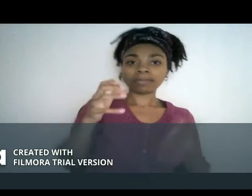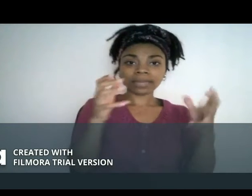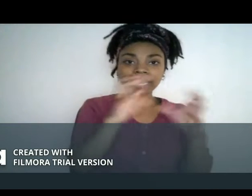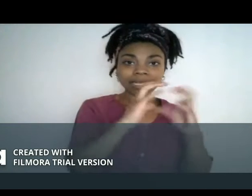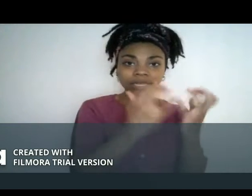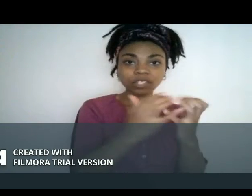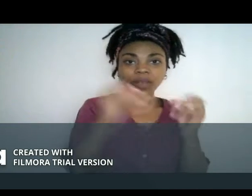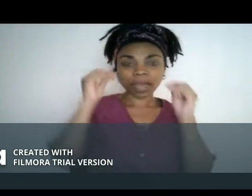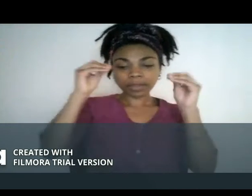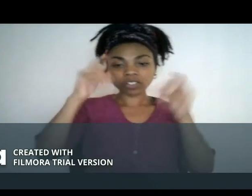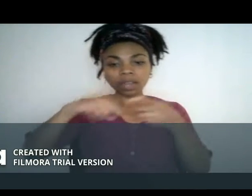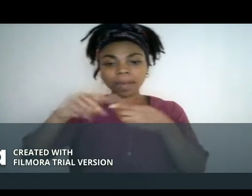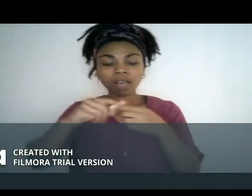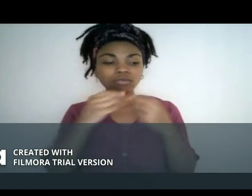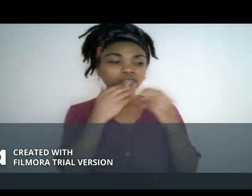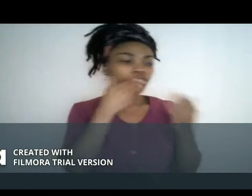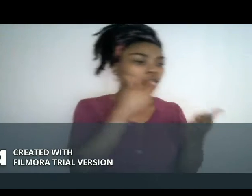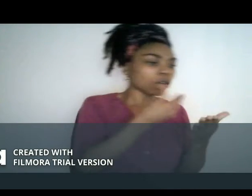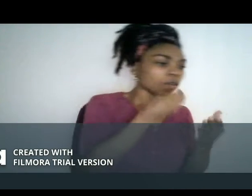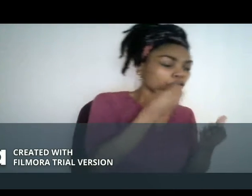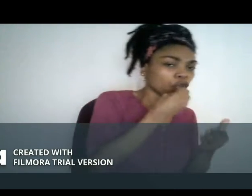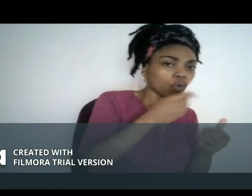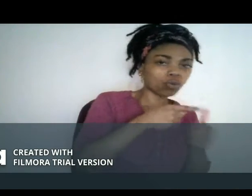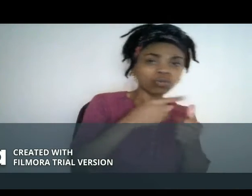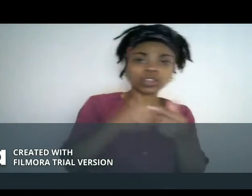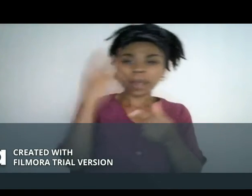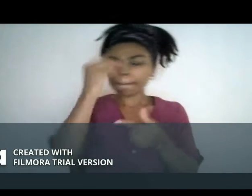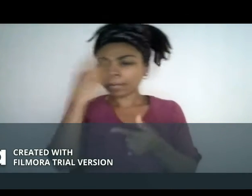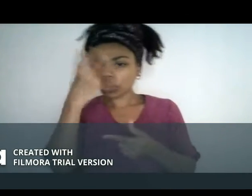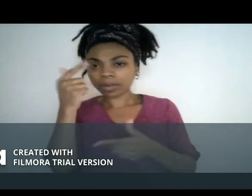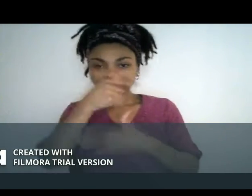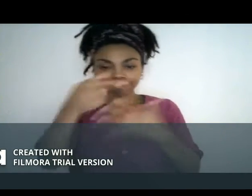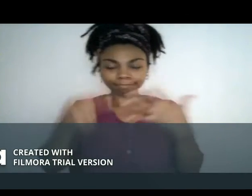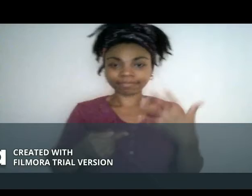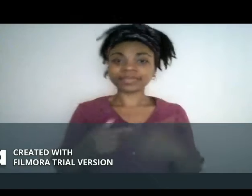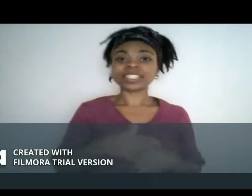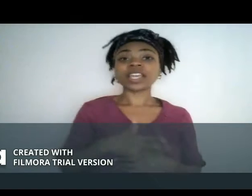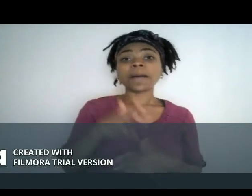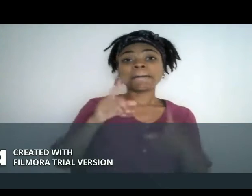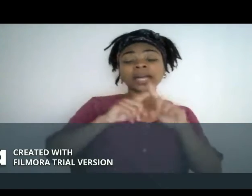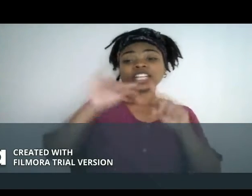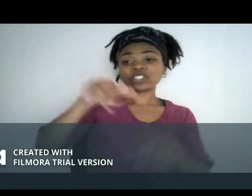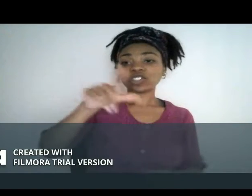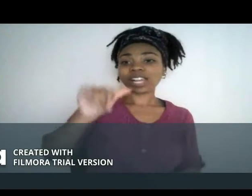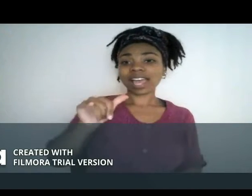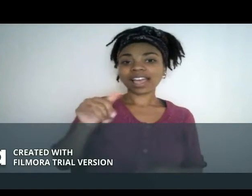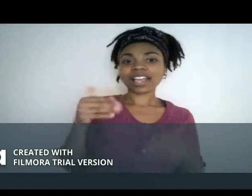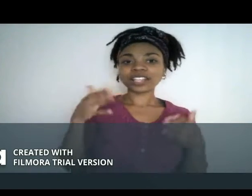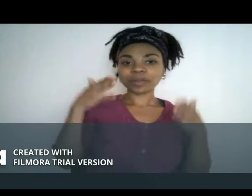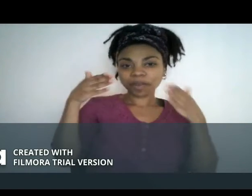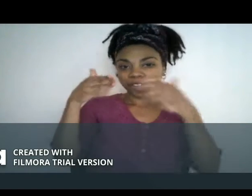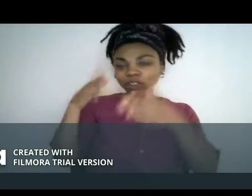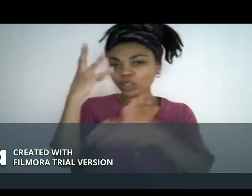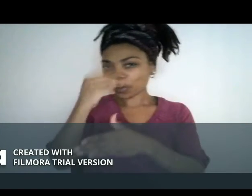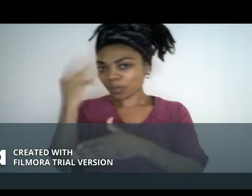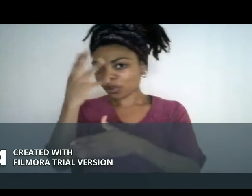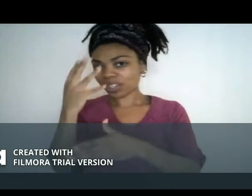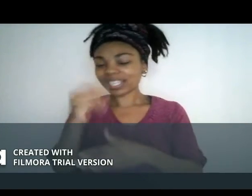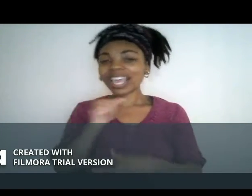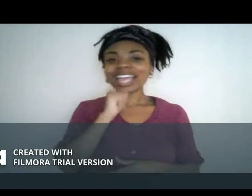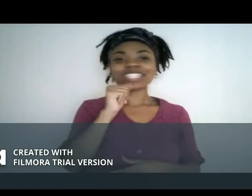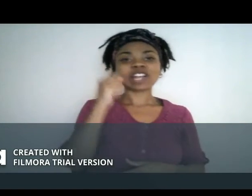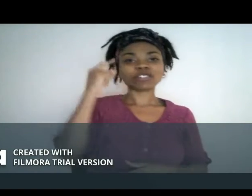love, their beauty, their food, everything. But I'm concentrating in July on the beauty, and you're gonna love it. It's not just what you